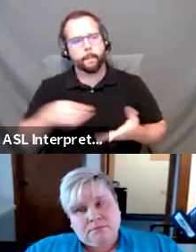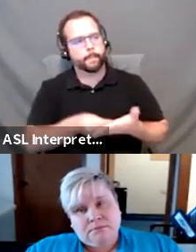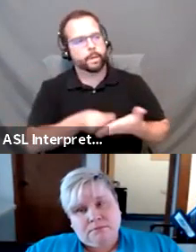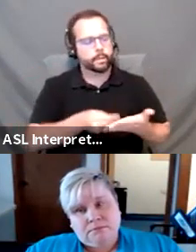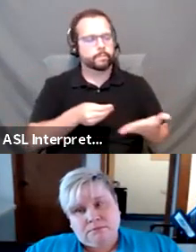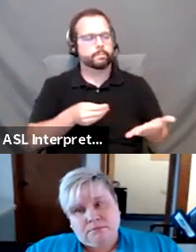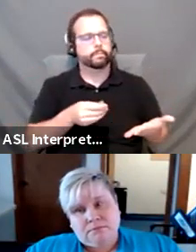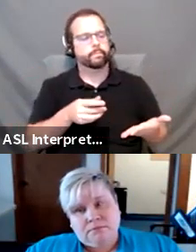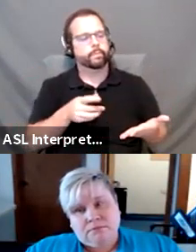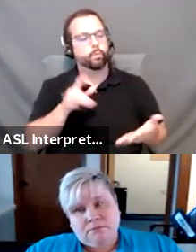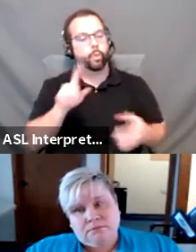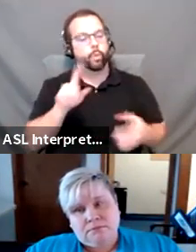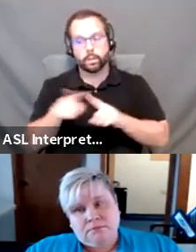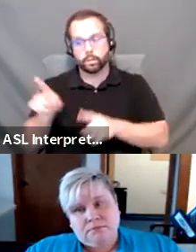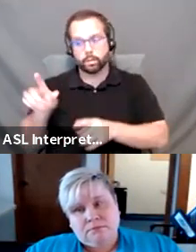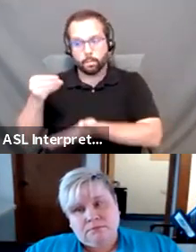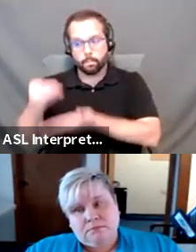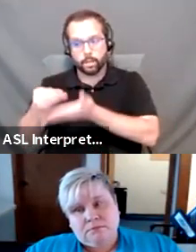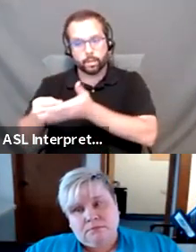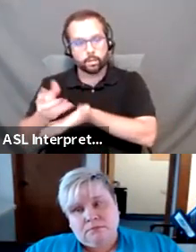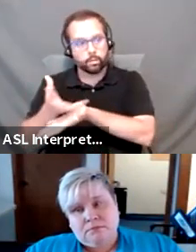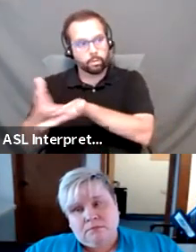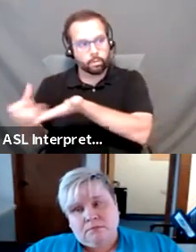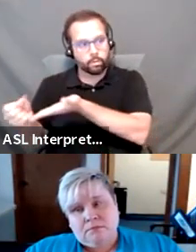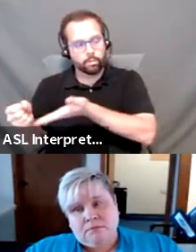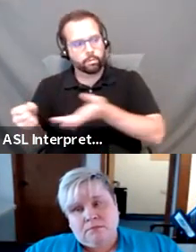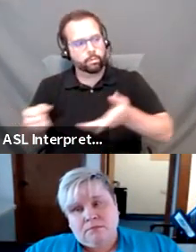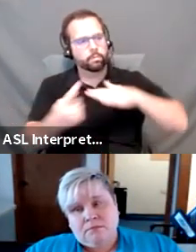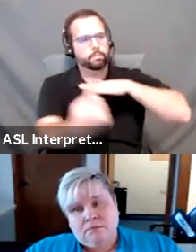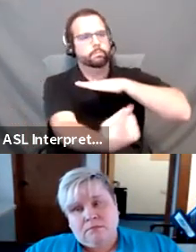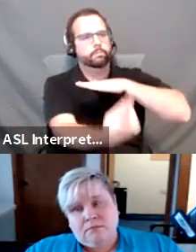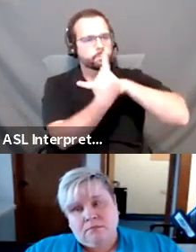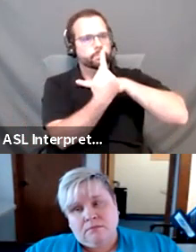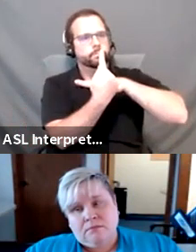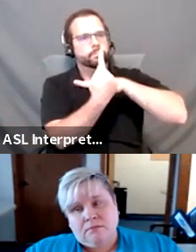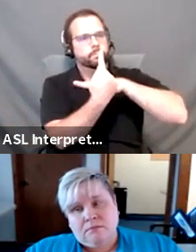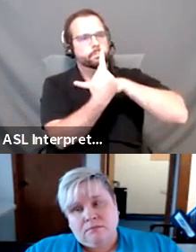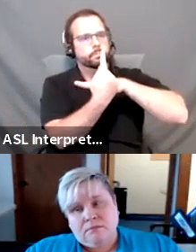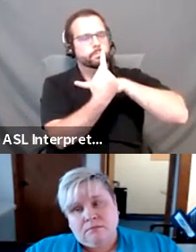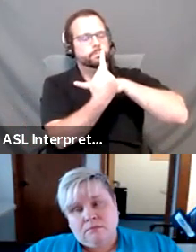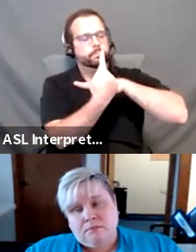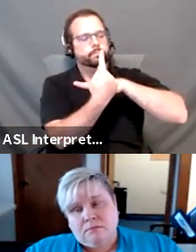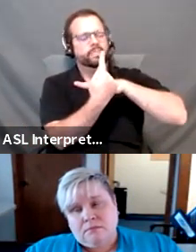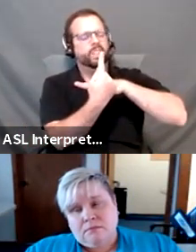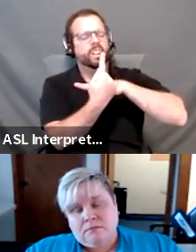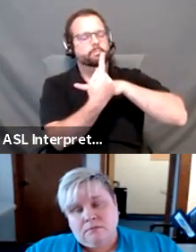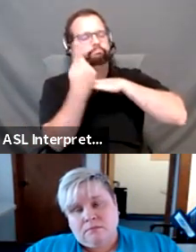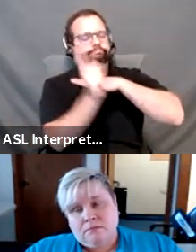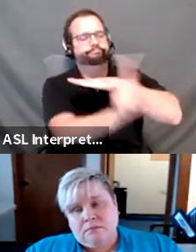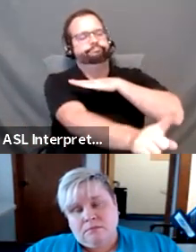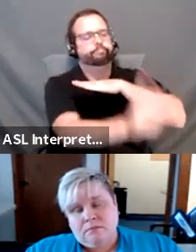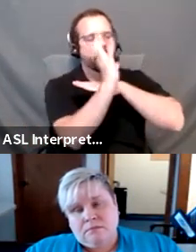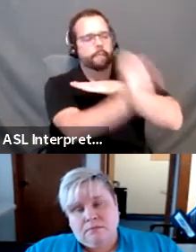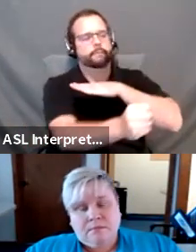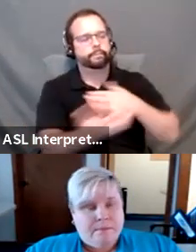to qualify for their lives to improve. Some people want to come to us because they want their lives to not get worse. And we all have